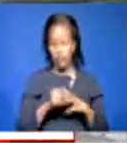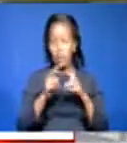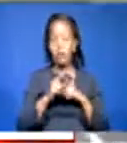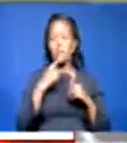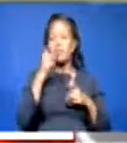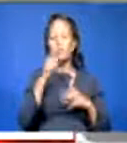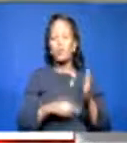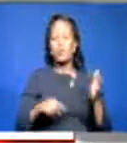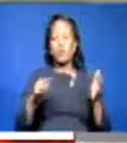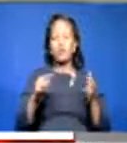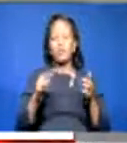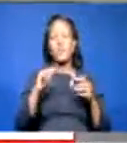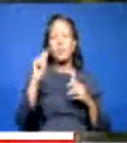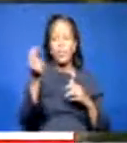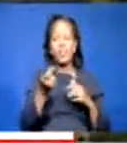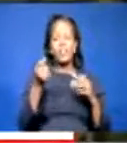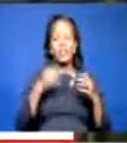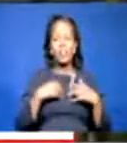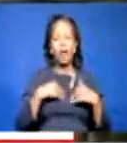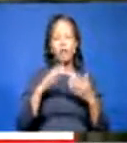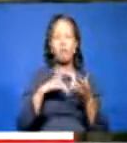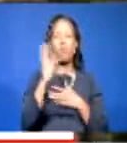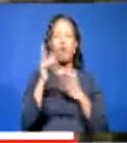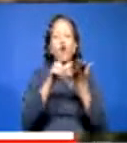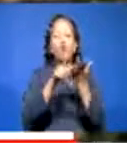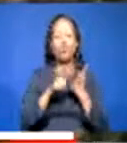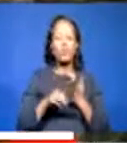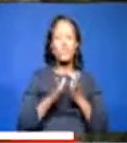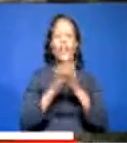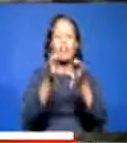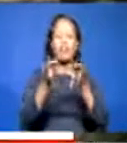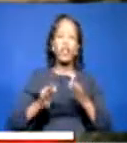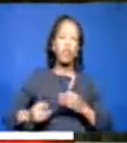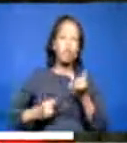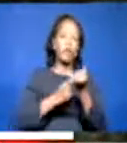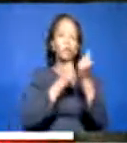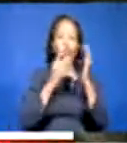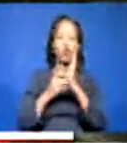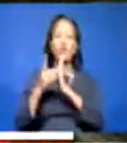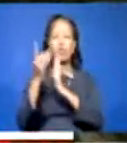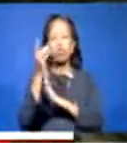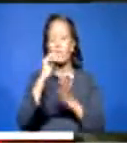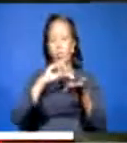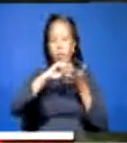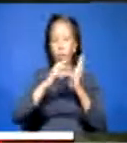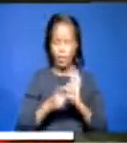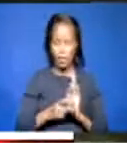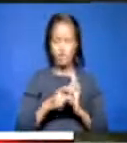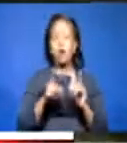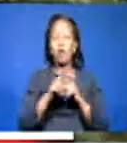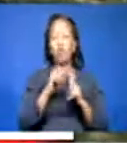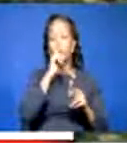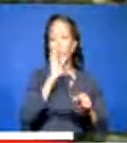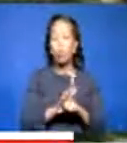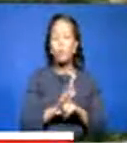cold feet, extending more loans and financial support to Kenya for infrastructure development, the ambassador reassured that the new regime in